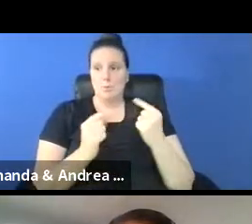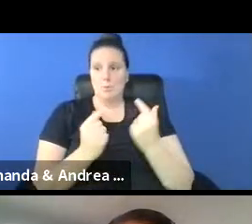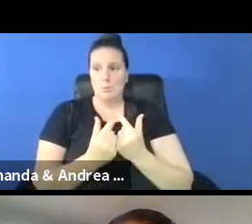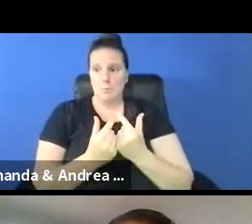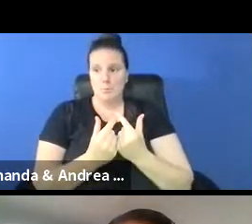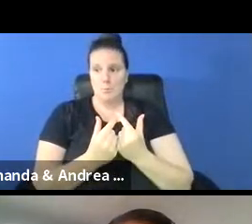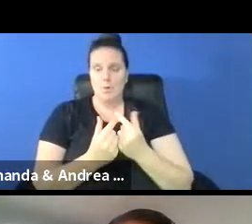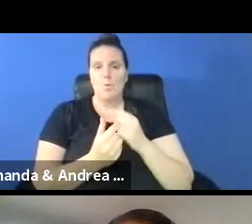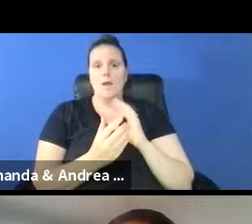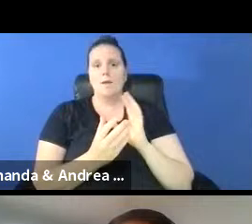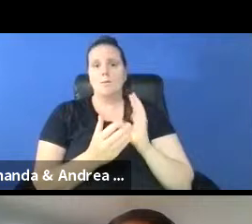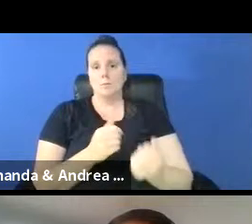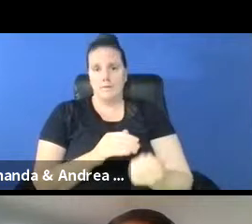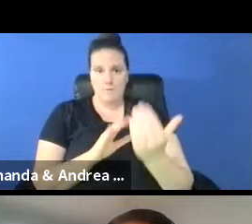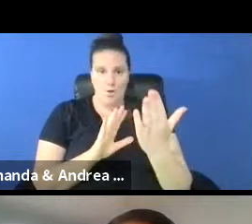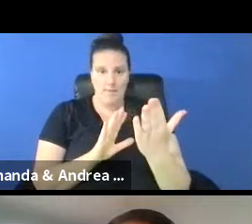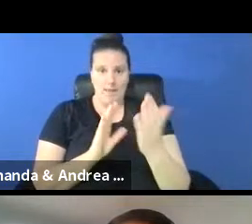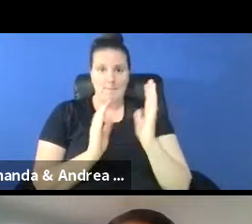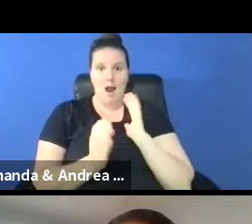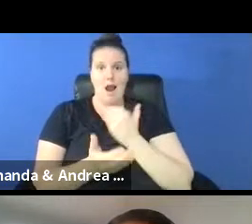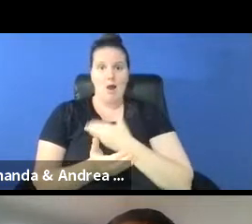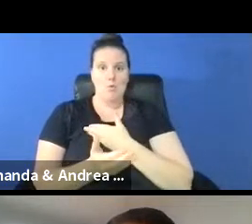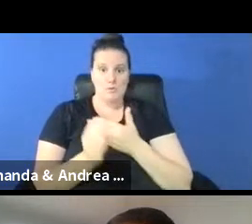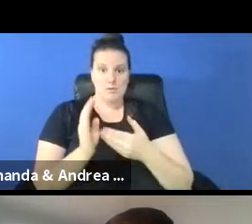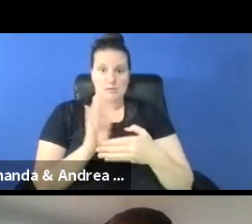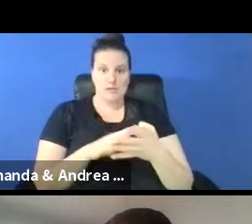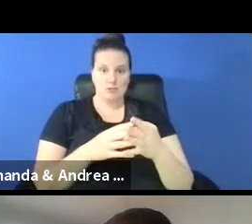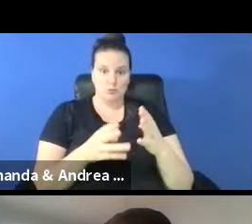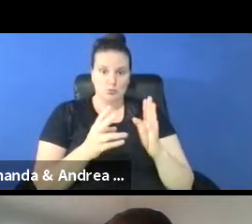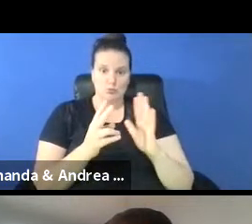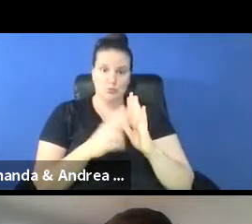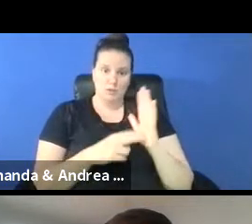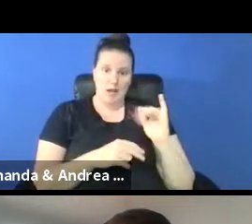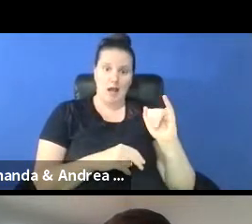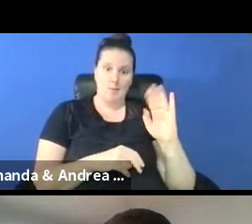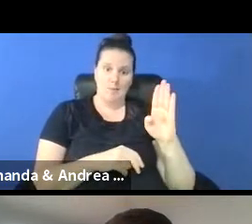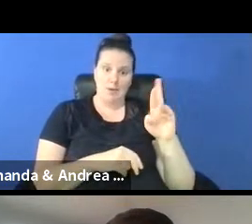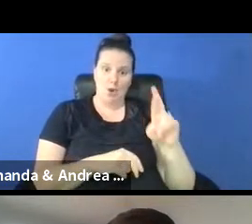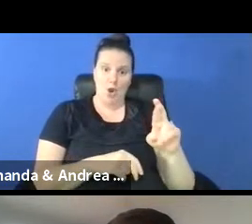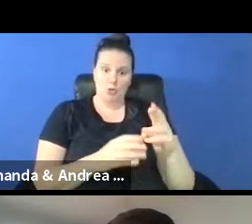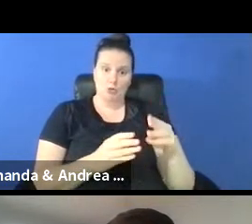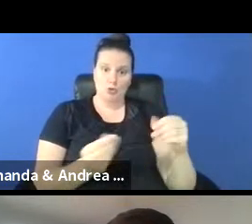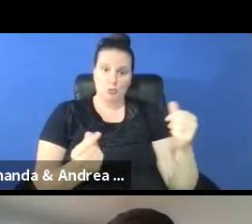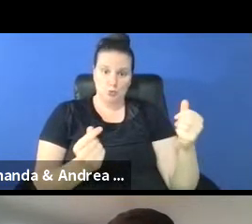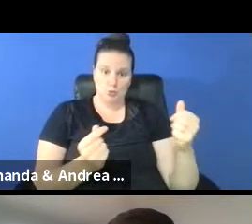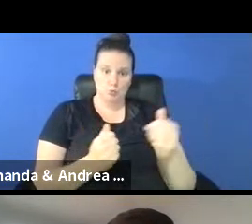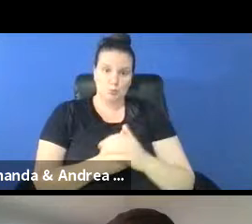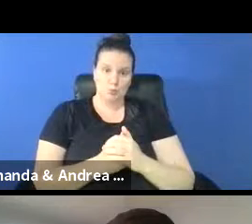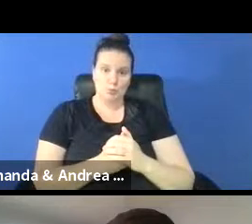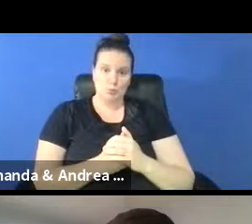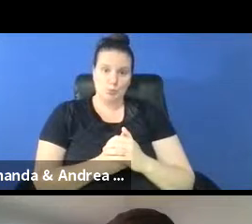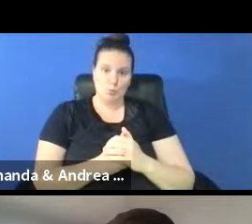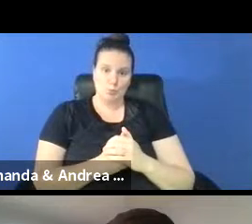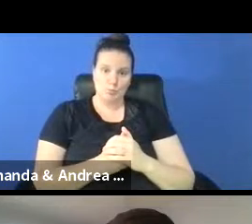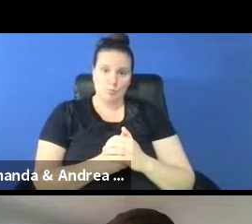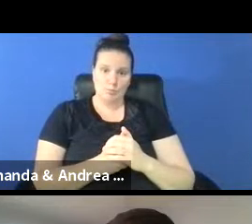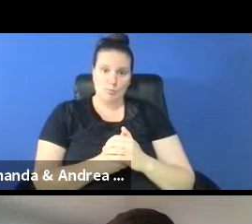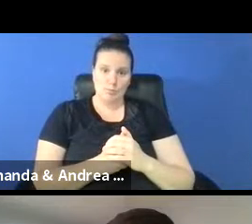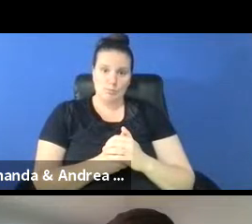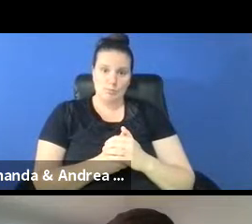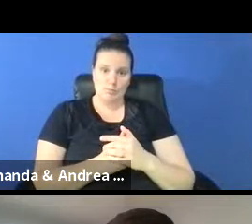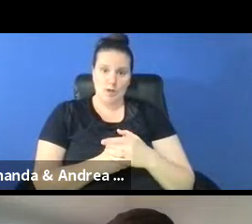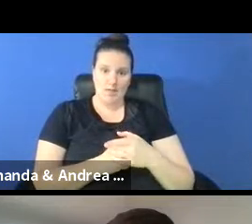them our schedule to reach an IBR solution. So these